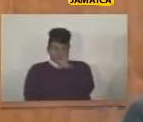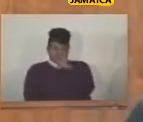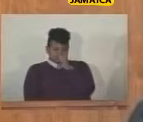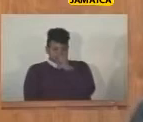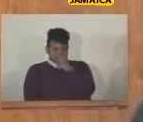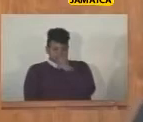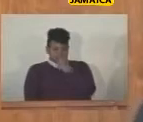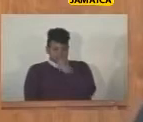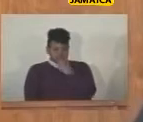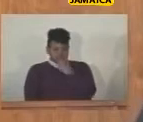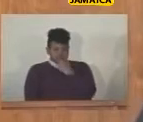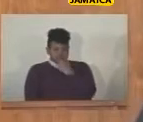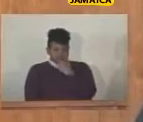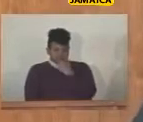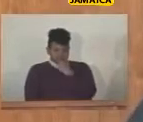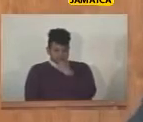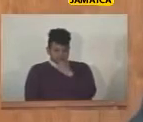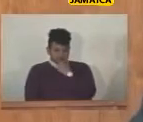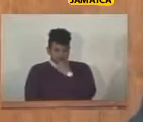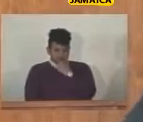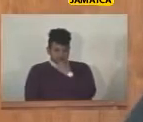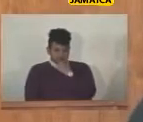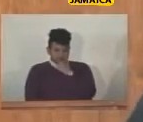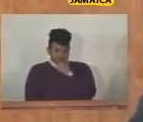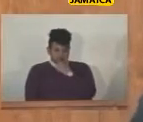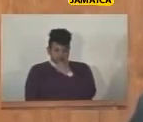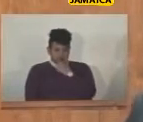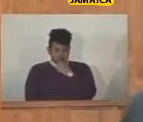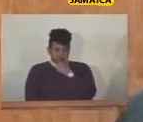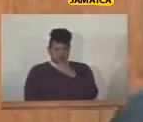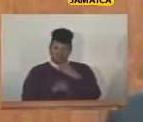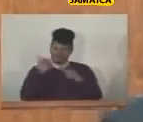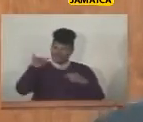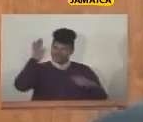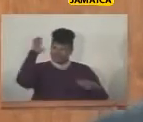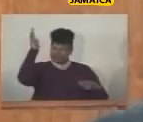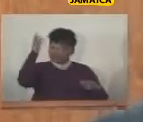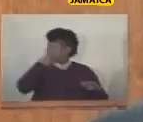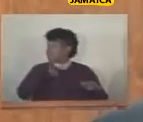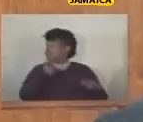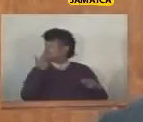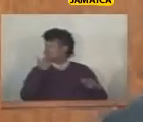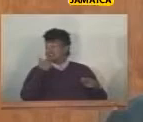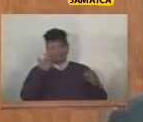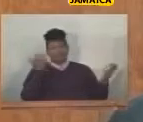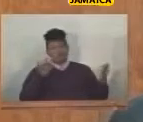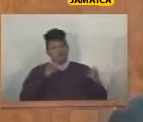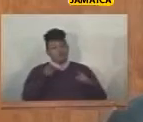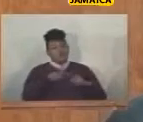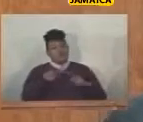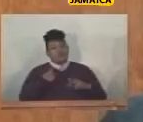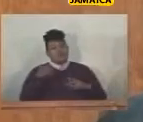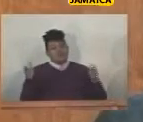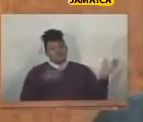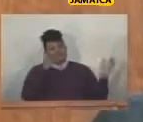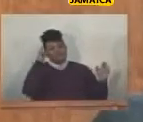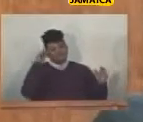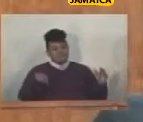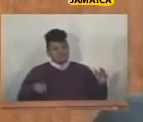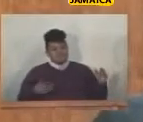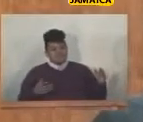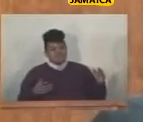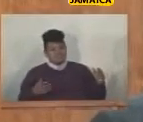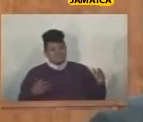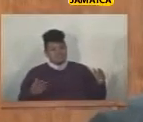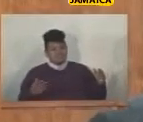Mr. President, in that speech I said the following. Because when I was preparing for this, I said,